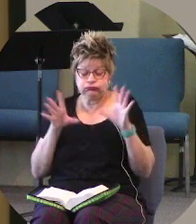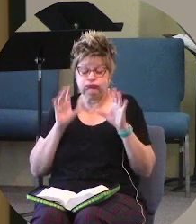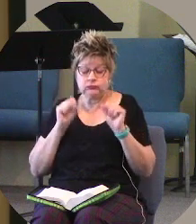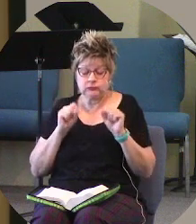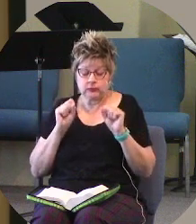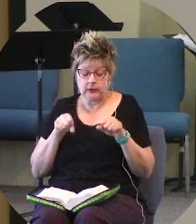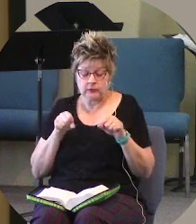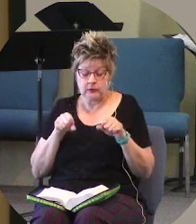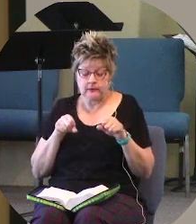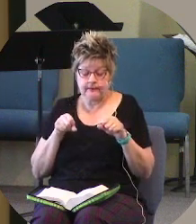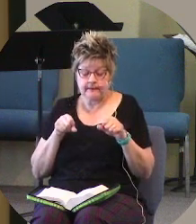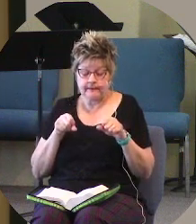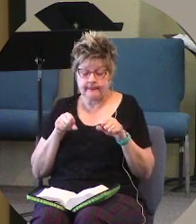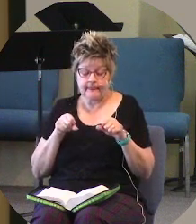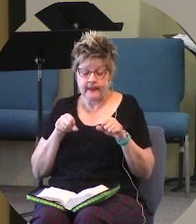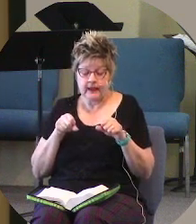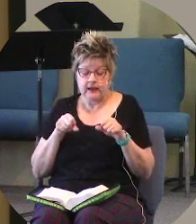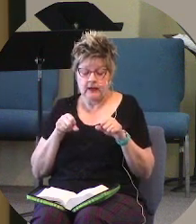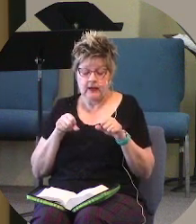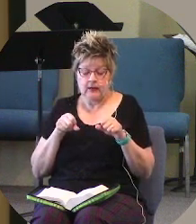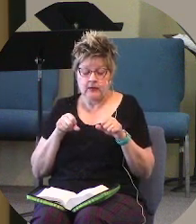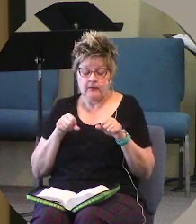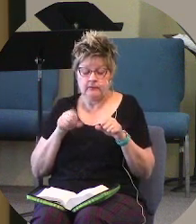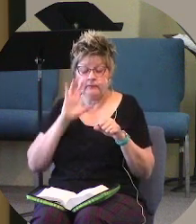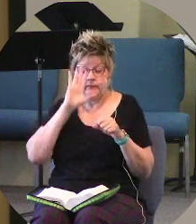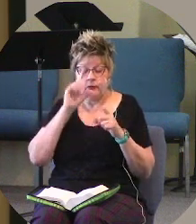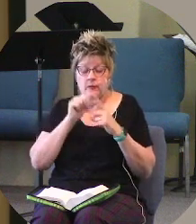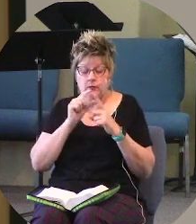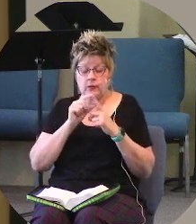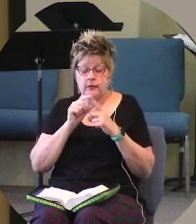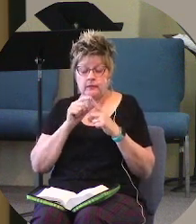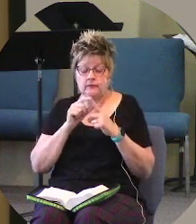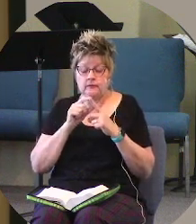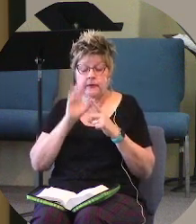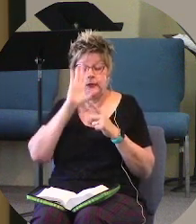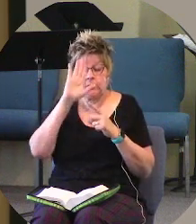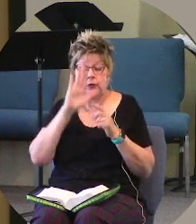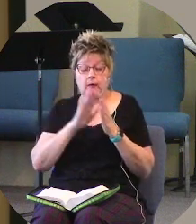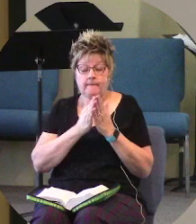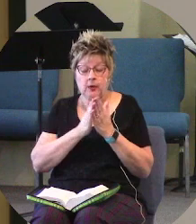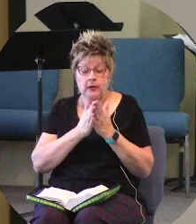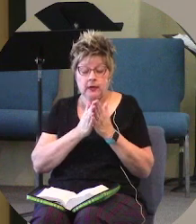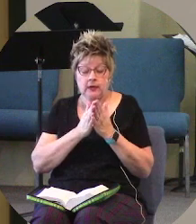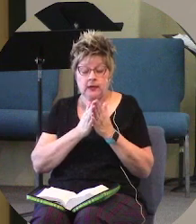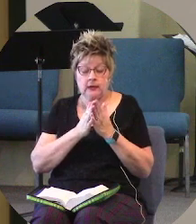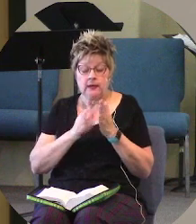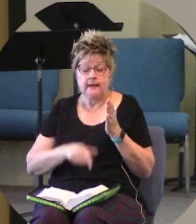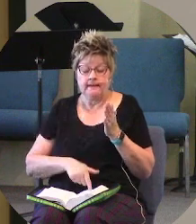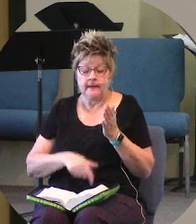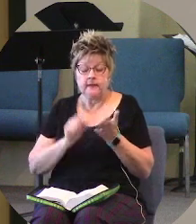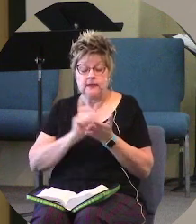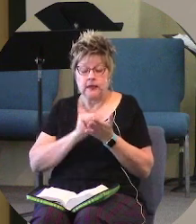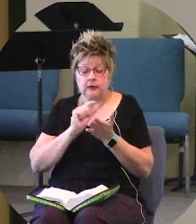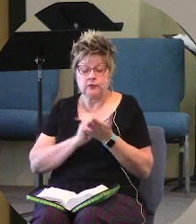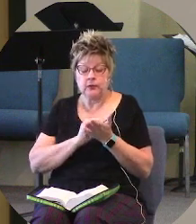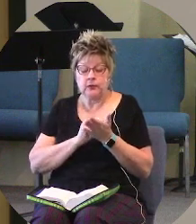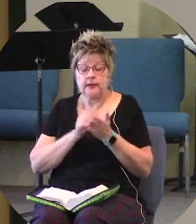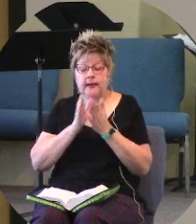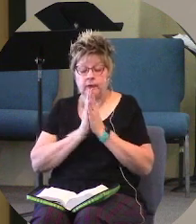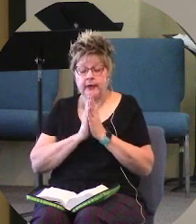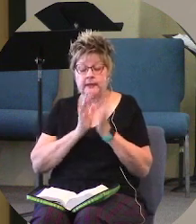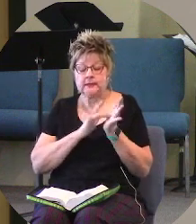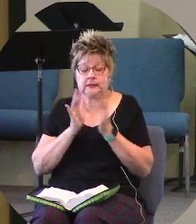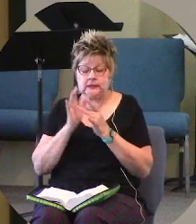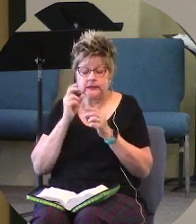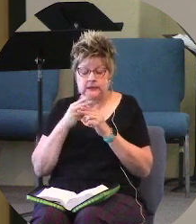Father, what you're saying in your word, in your book, in this gospel. And I pray this in